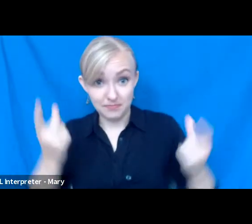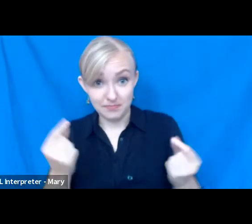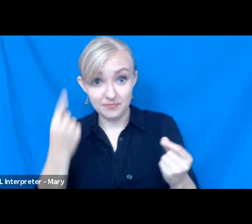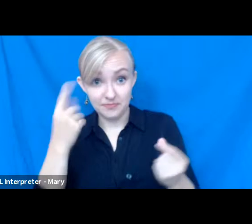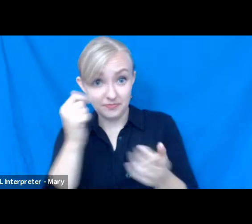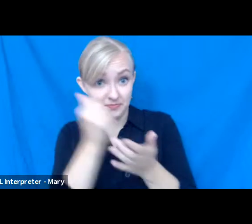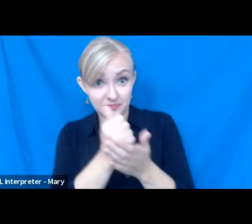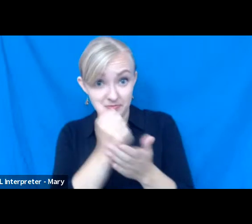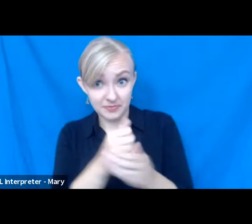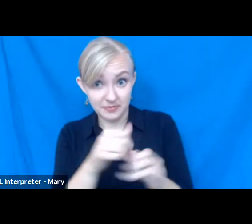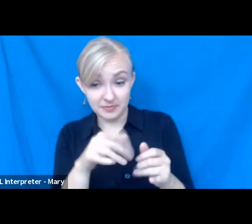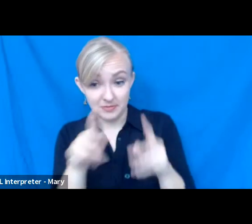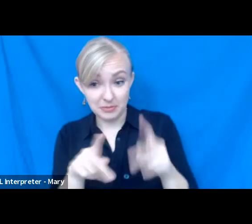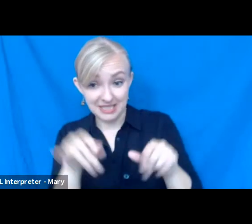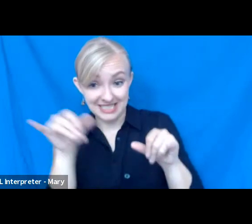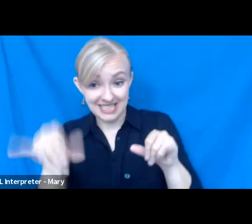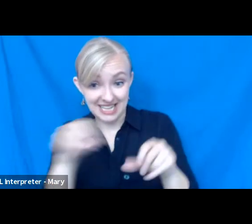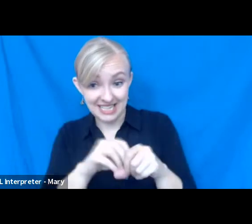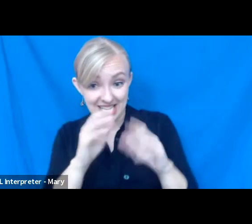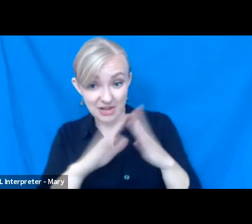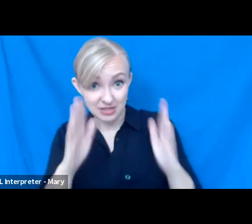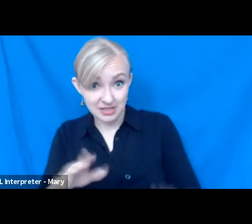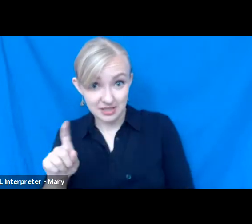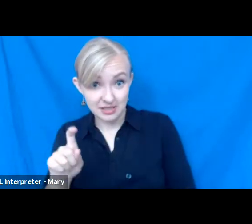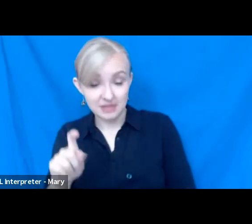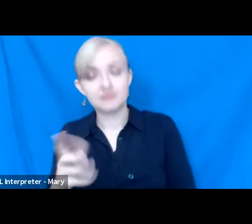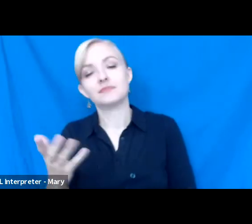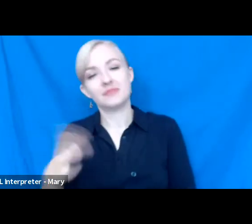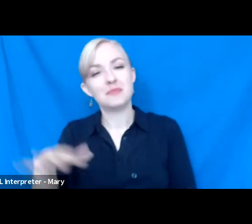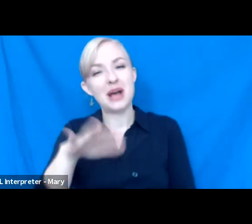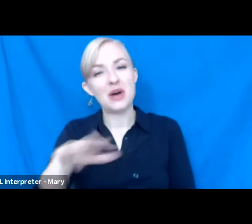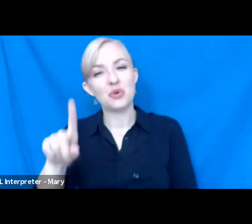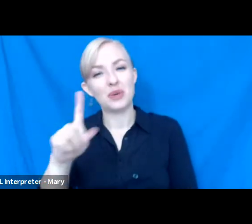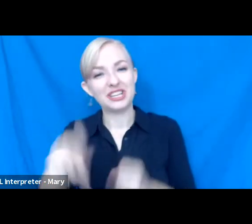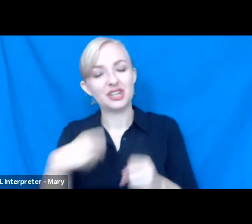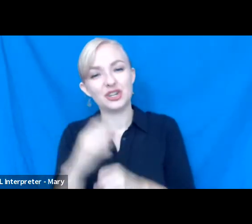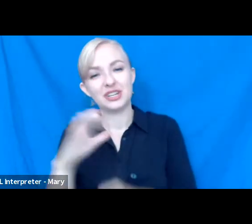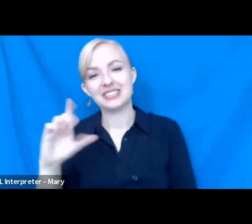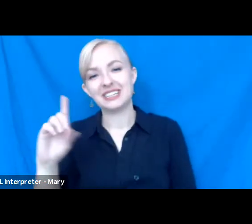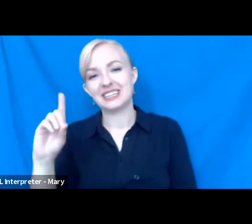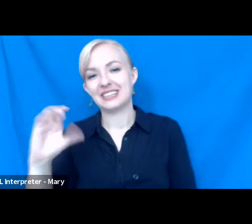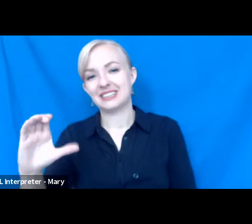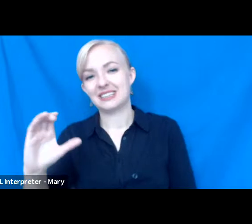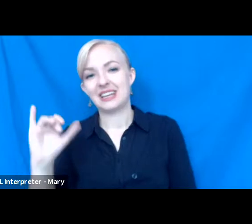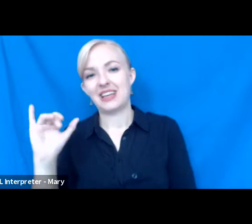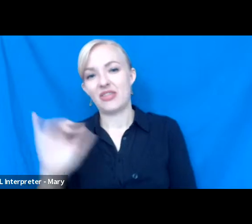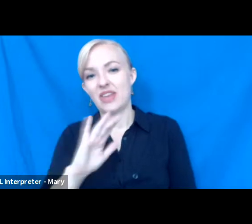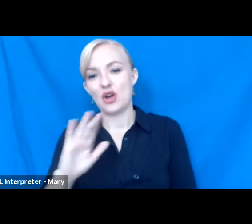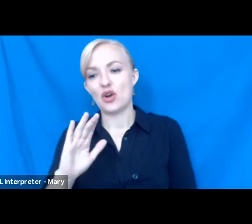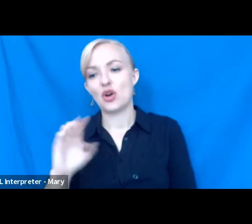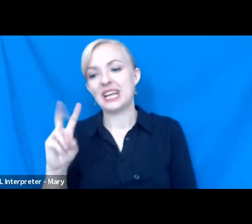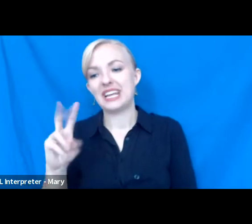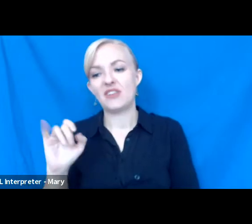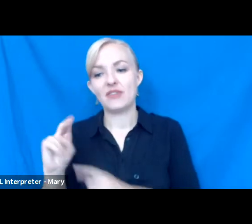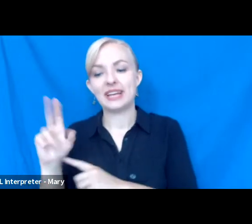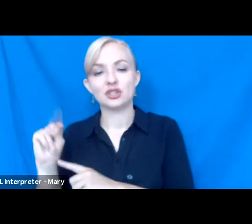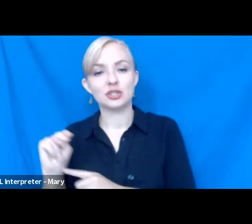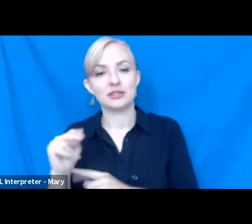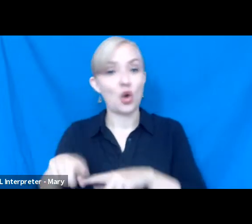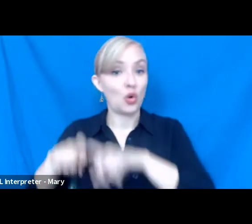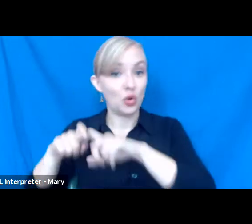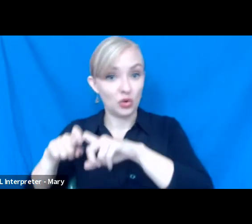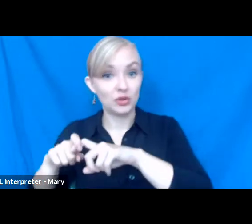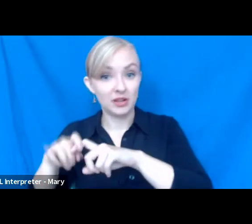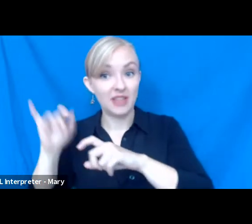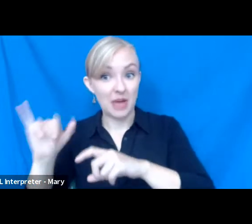people housed? Well, for nearly a year, the CDC's eviction moratorium stood as a backstop to prevent